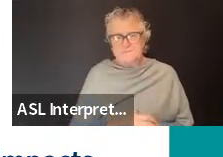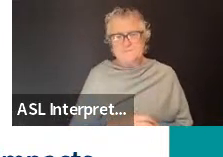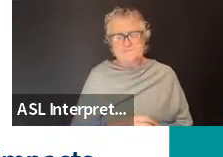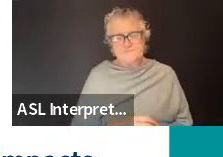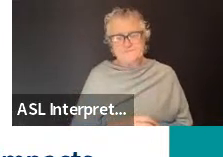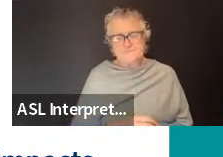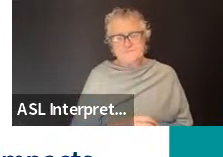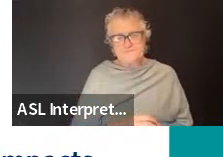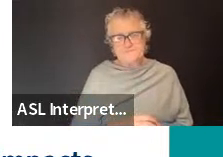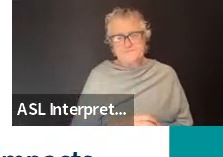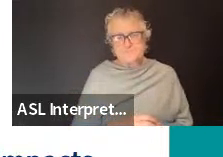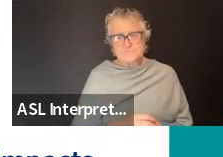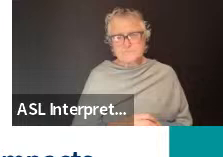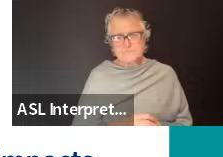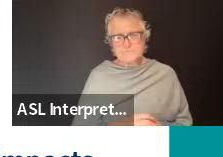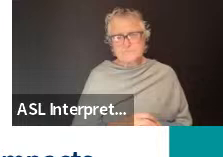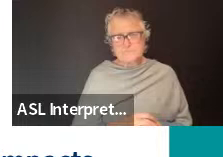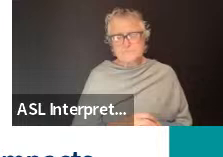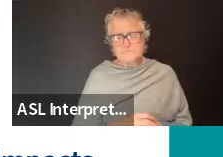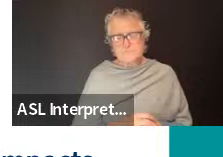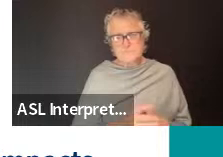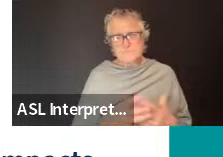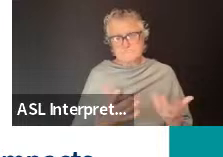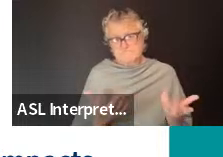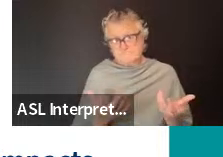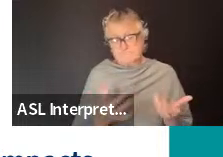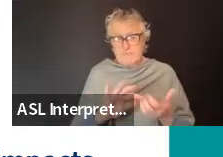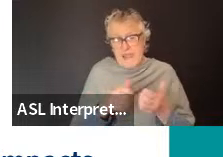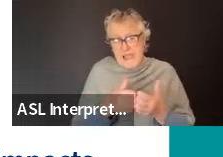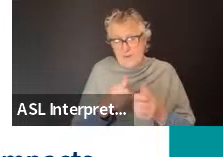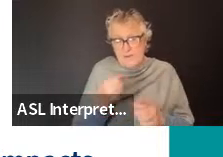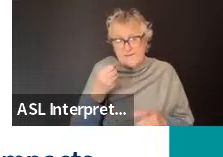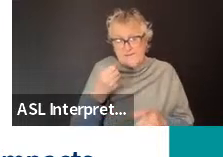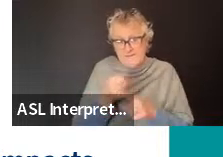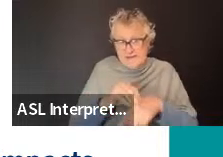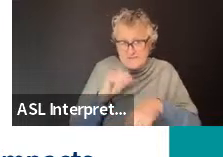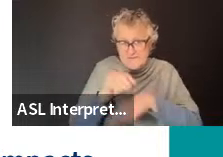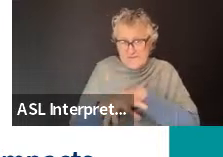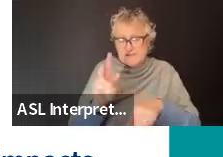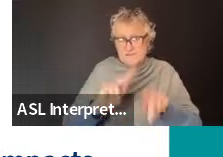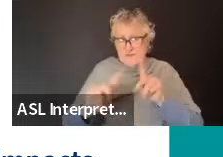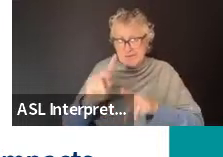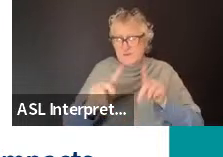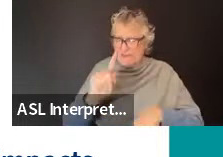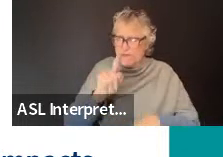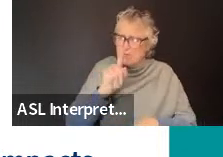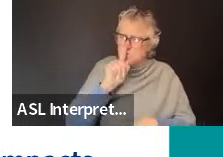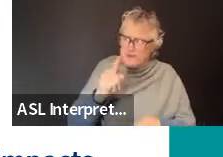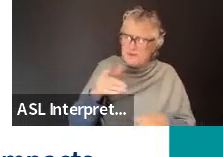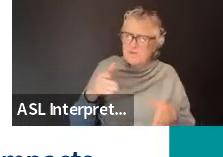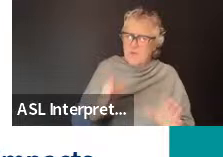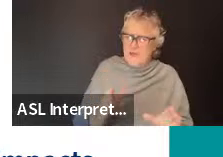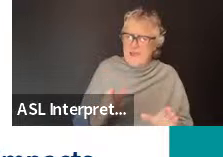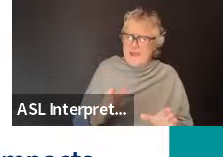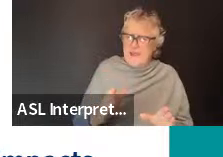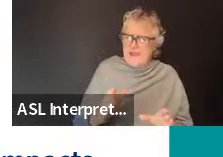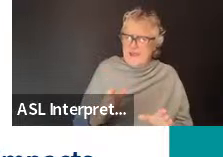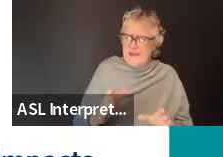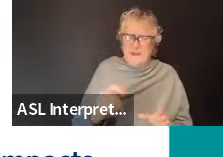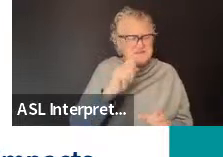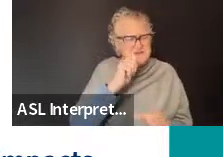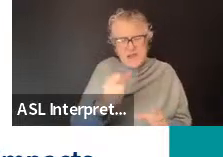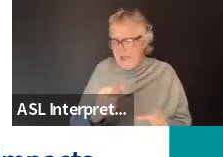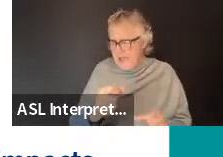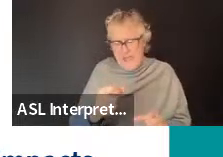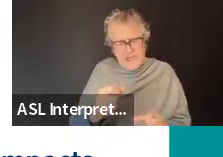And how it affects people in the real way, whether where they live or conduct their work. So that's not lost on us. And as